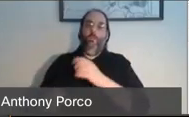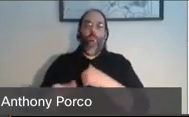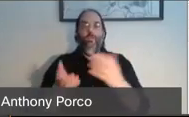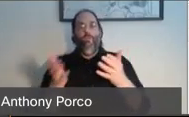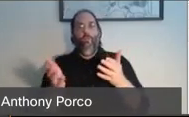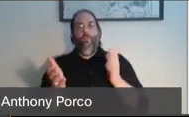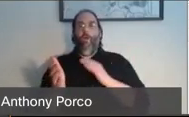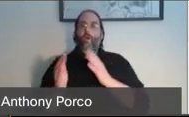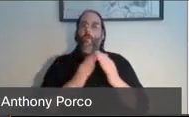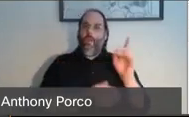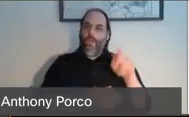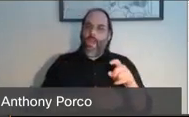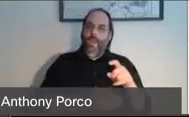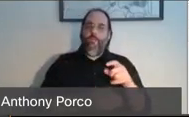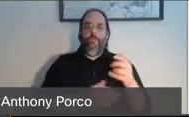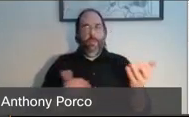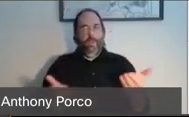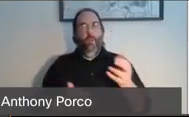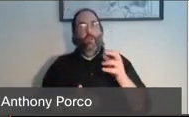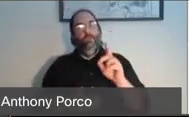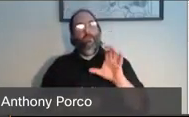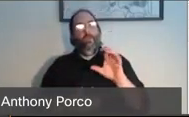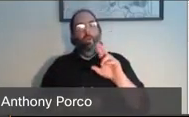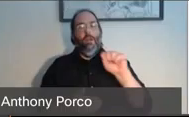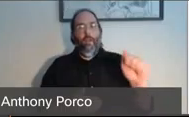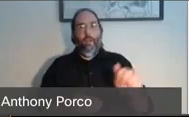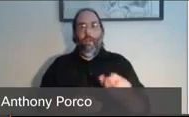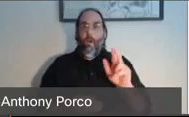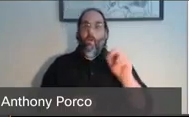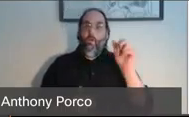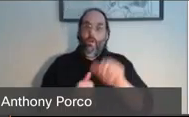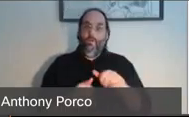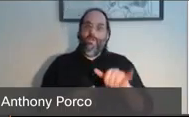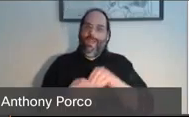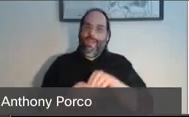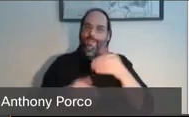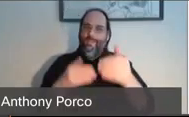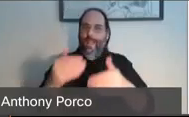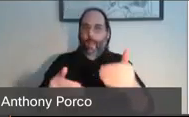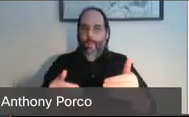our community at DCRSA. R, remember to stay in step.